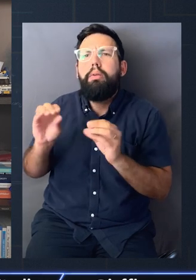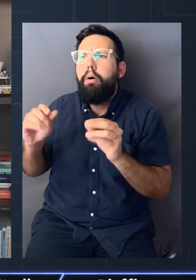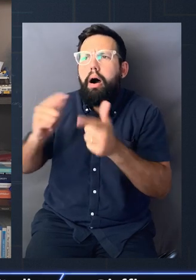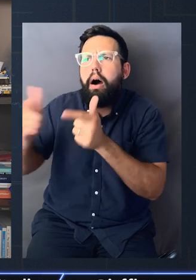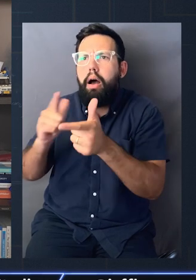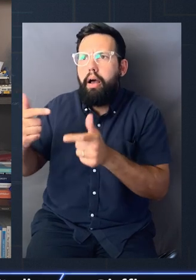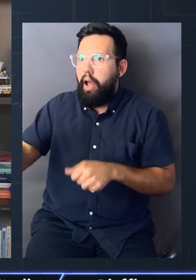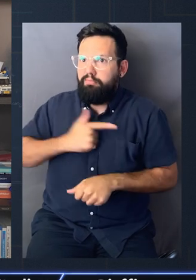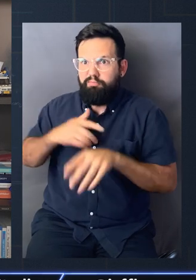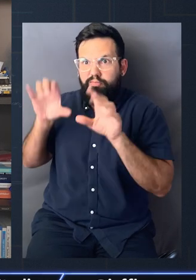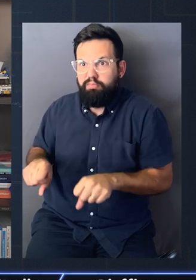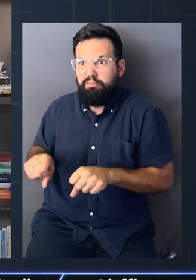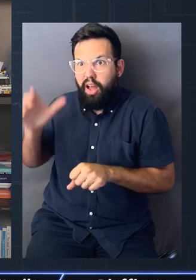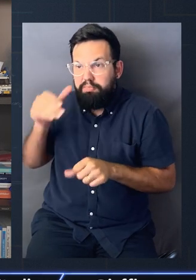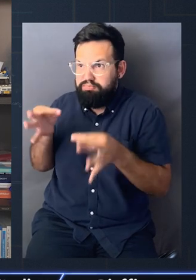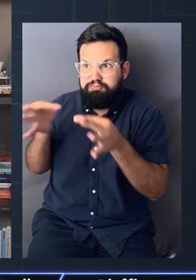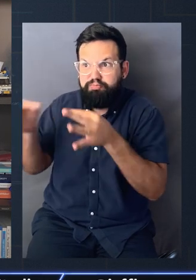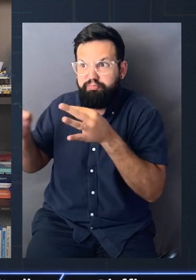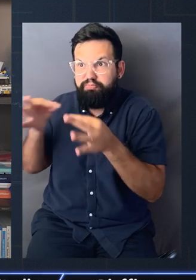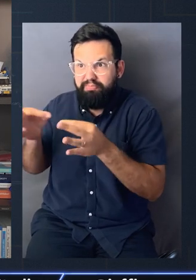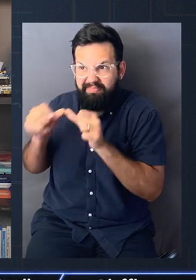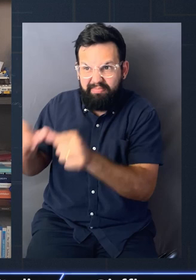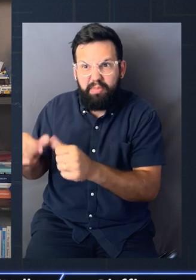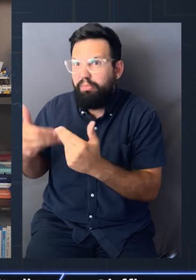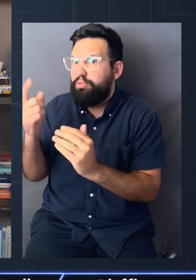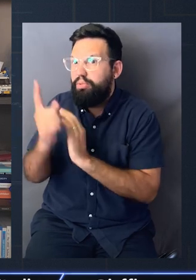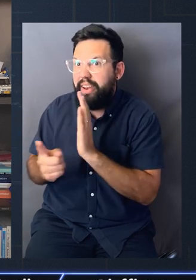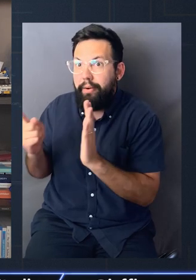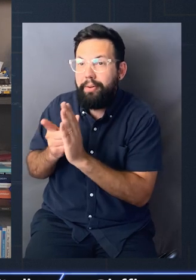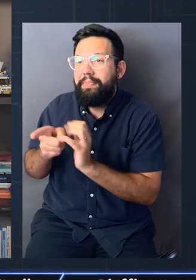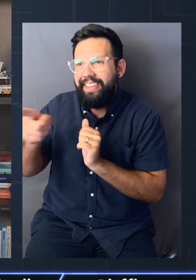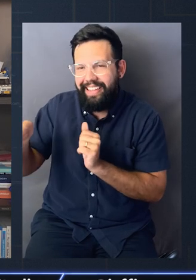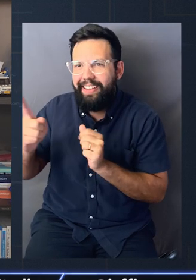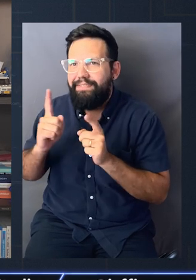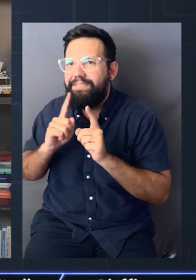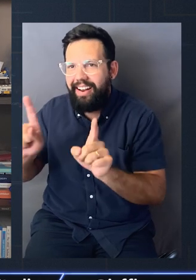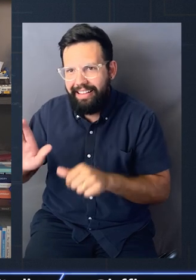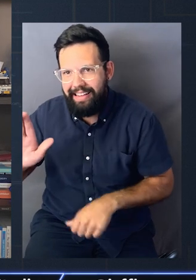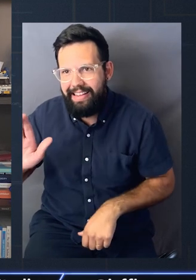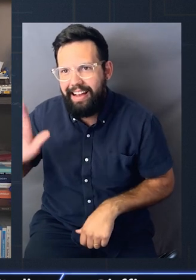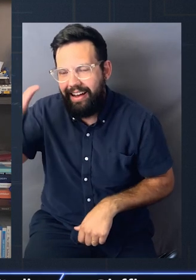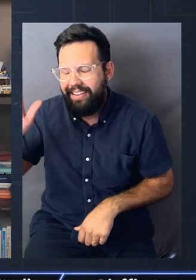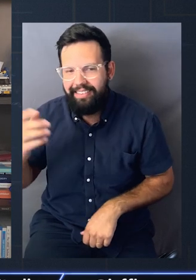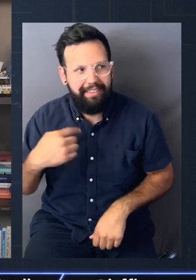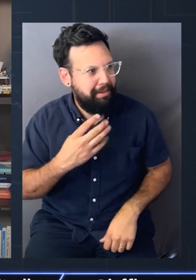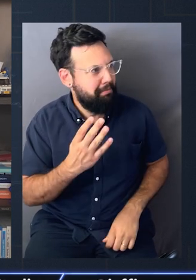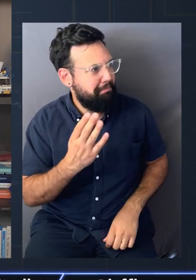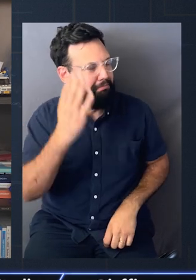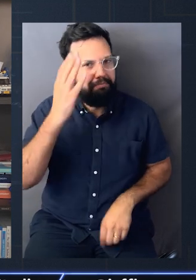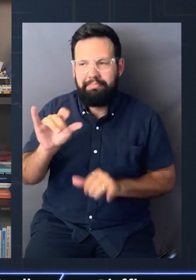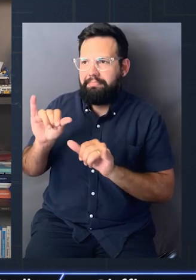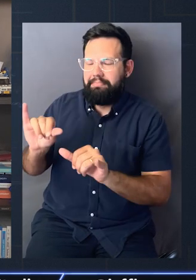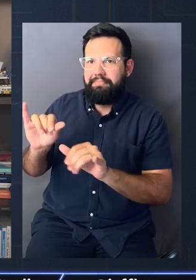talking. He could not get in a word edgewise. Close to an hour later, he puts his hand up, like, slow down. I've